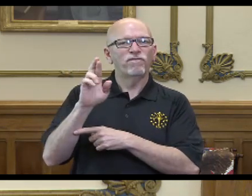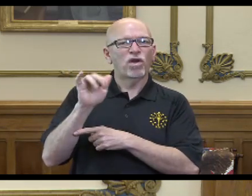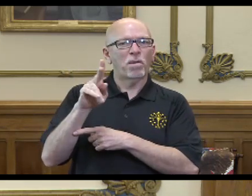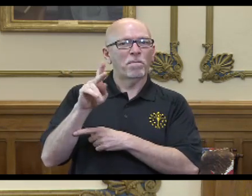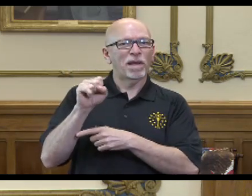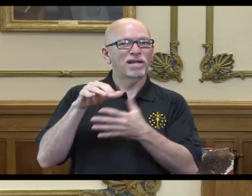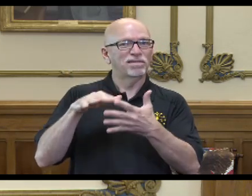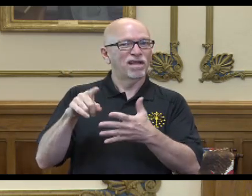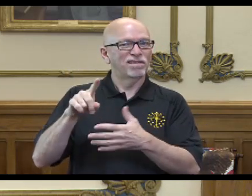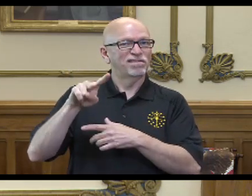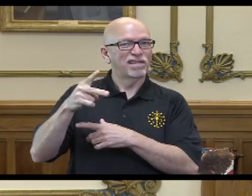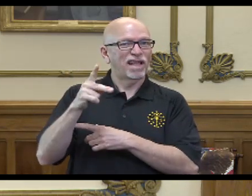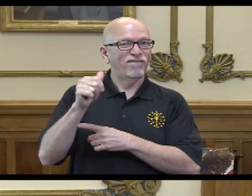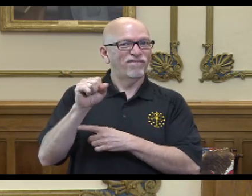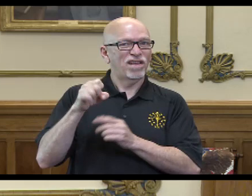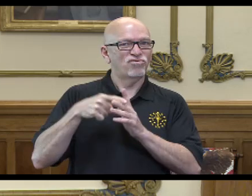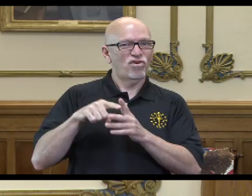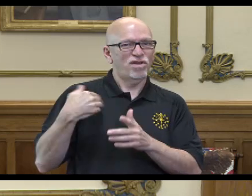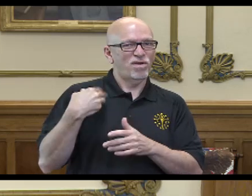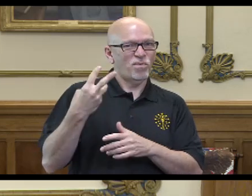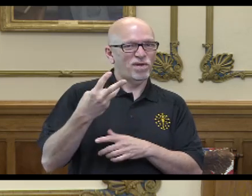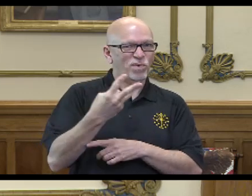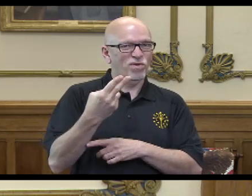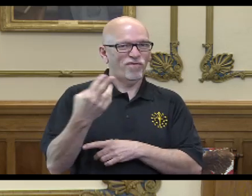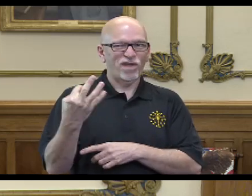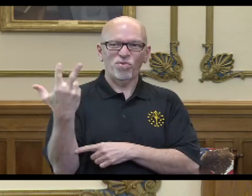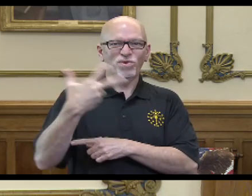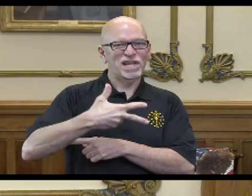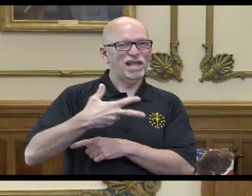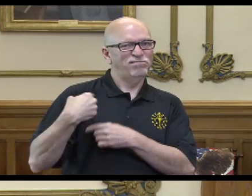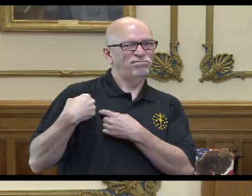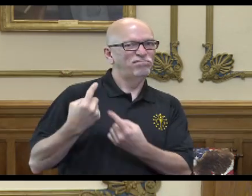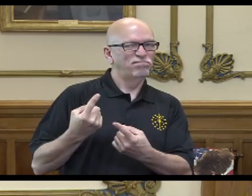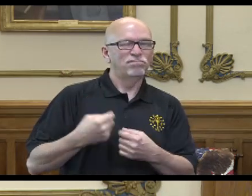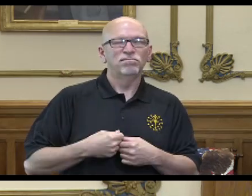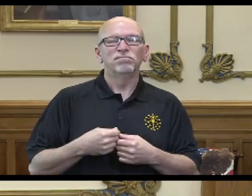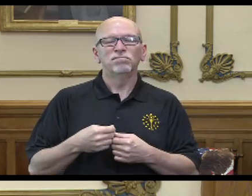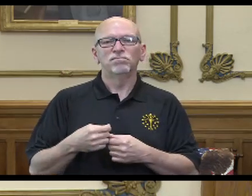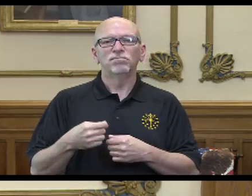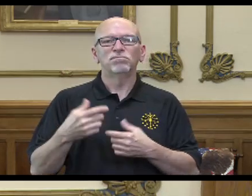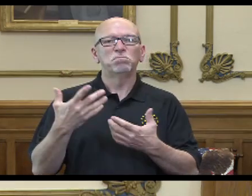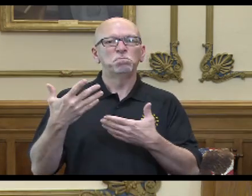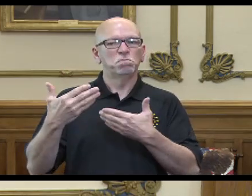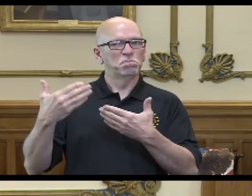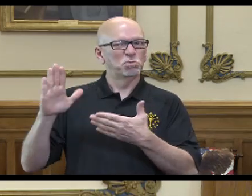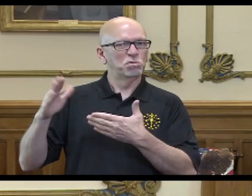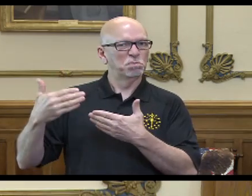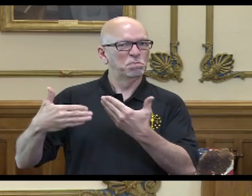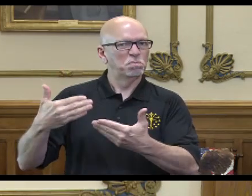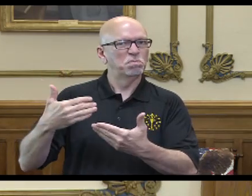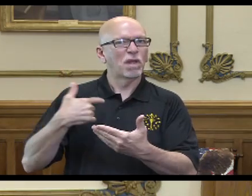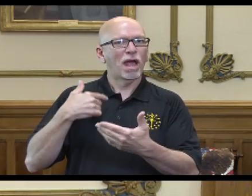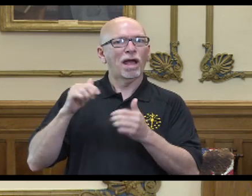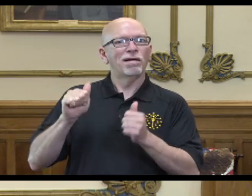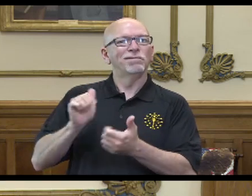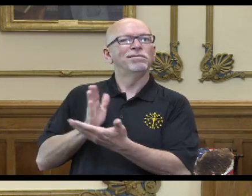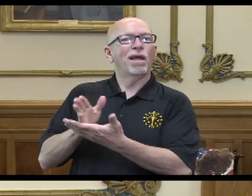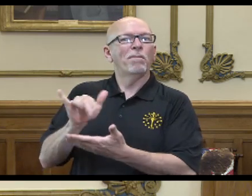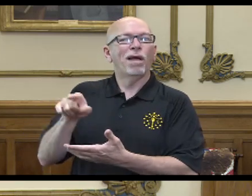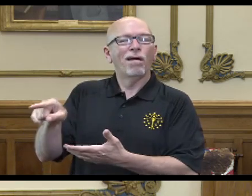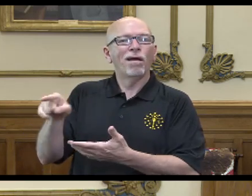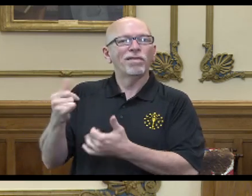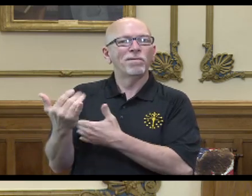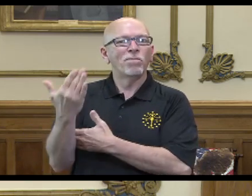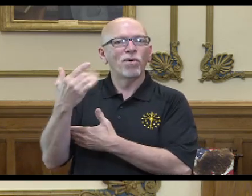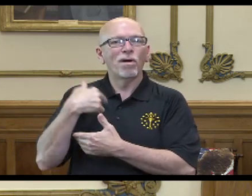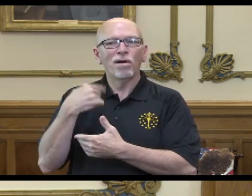phase 2, started Wednesday, Thursday, Friday, so 3 days into it. I was able to stop by this morning and see the